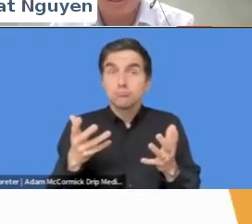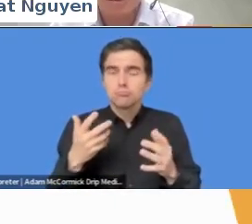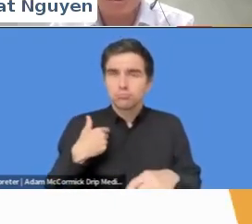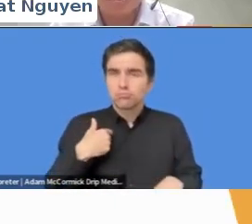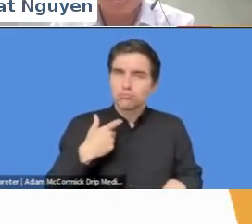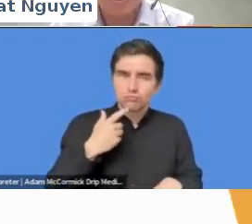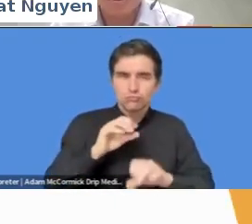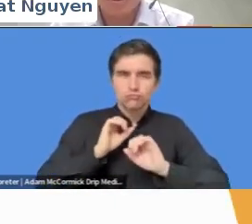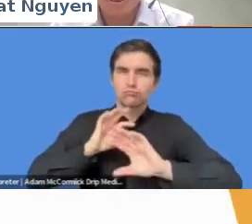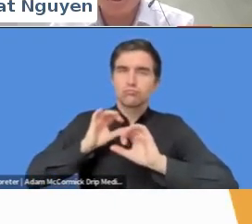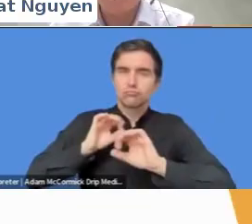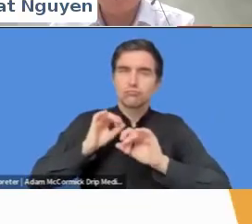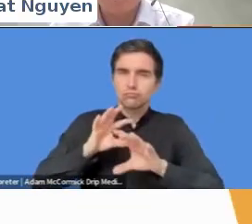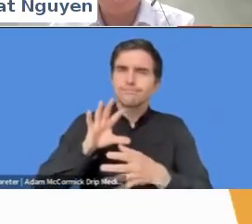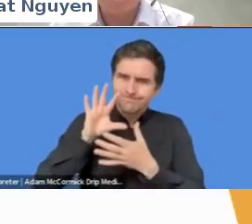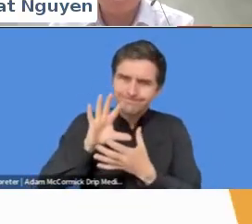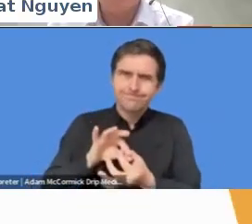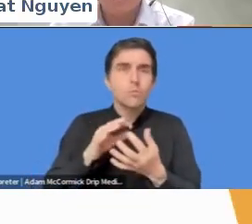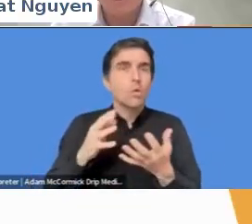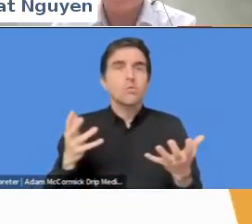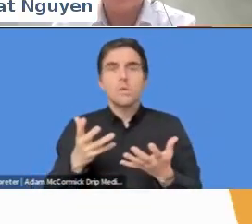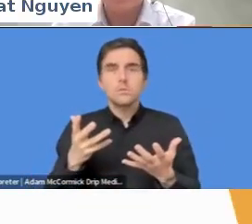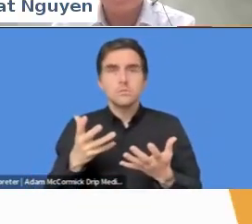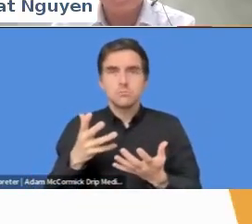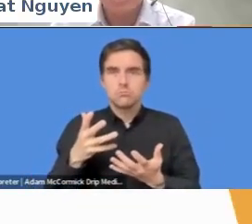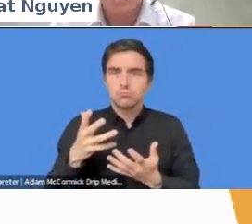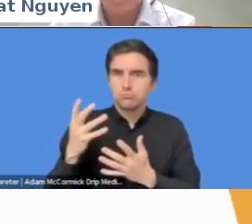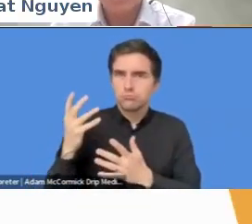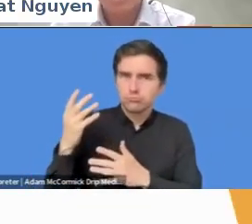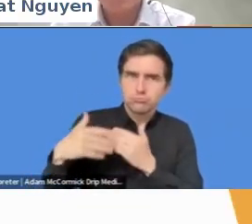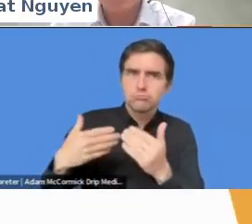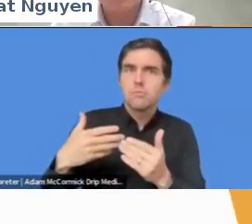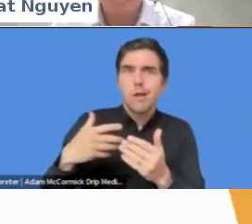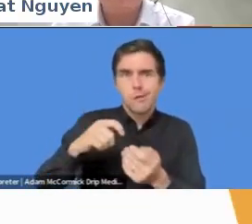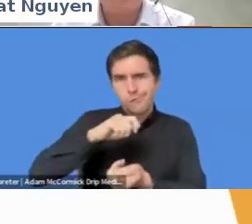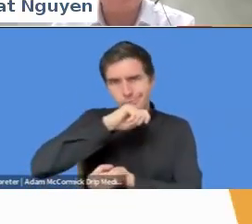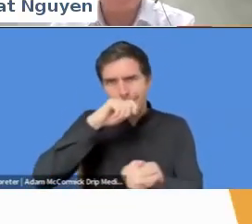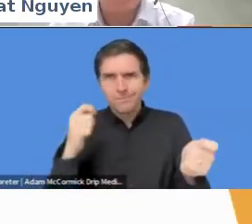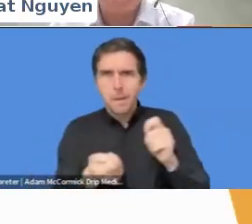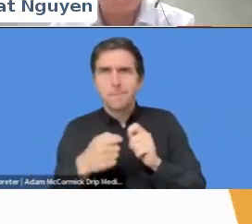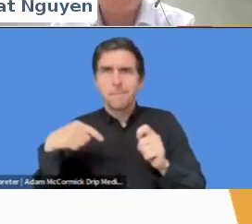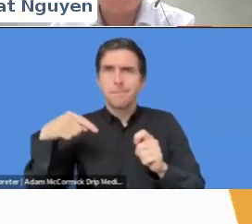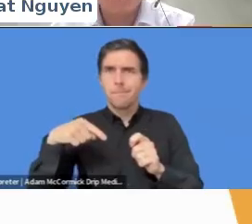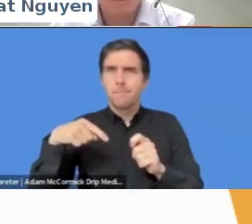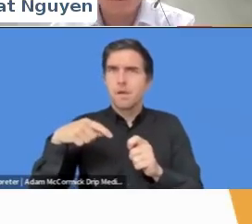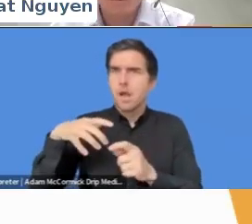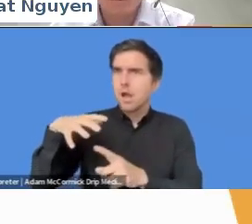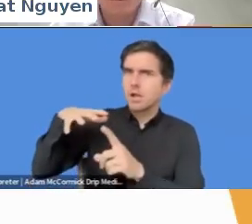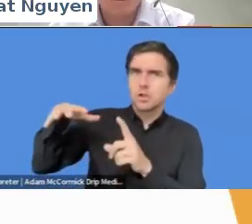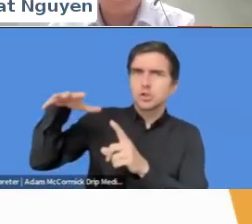Q&A section in about 30 minutes and closing by 5 minutes.